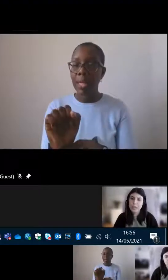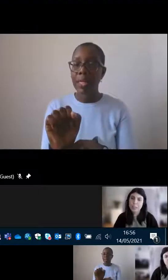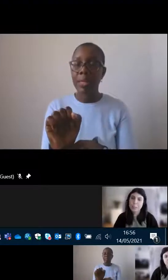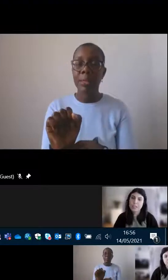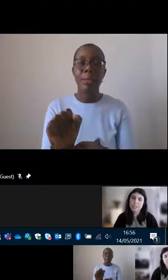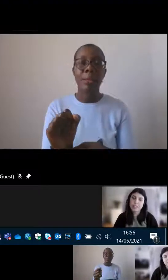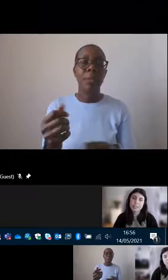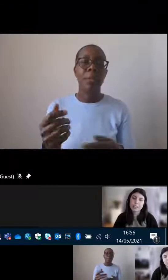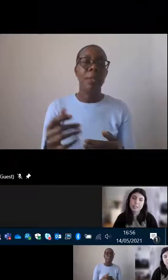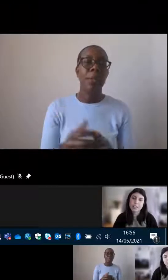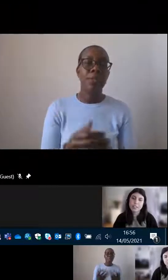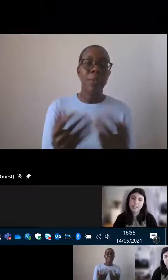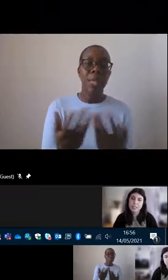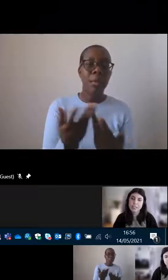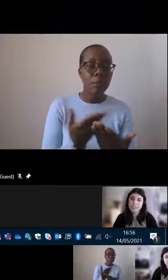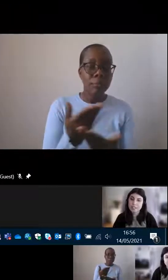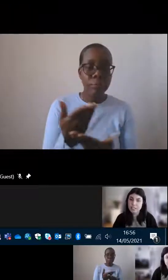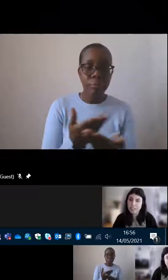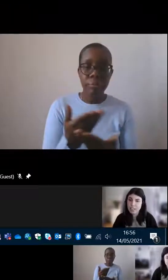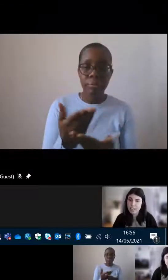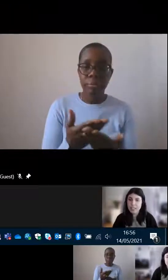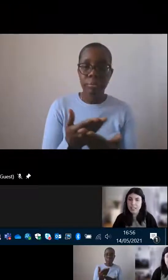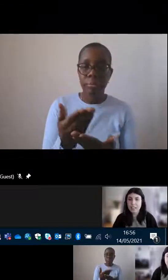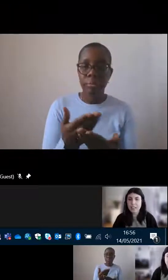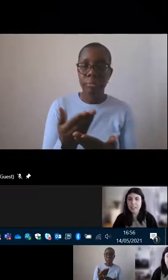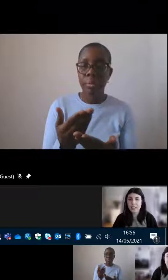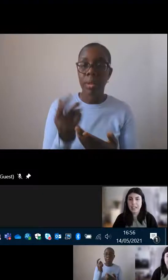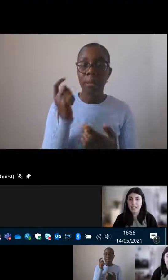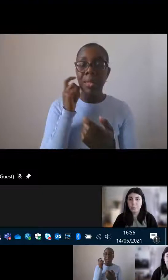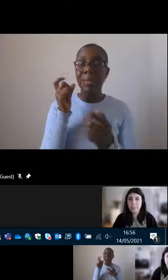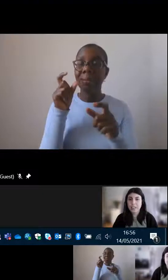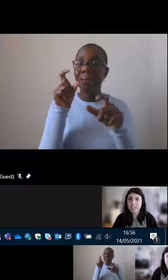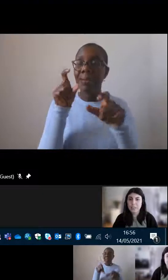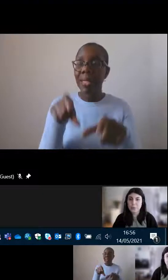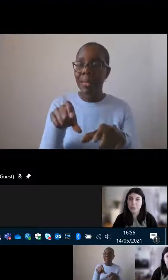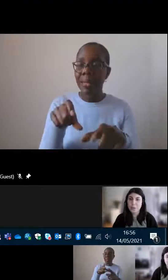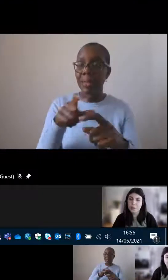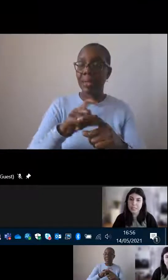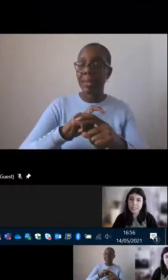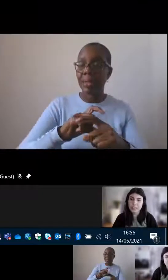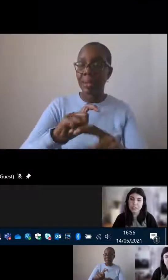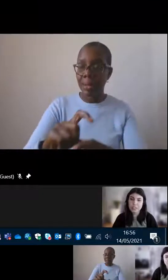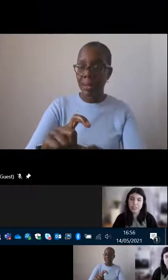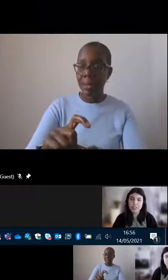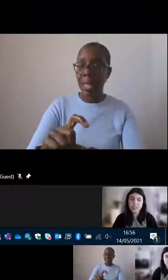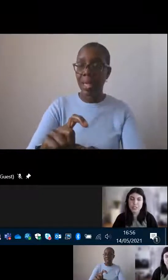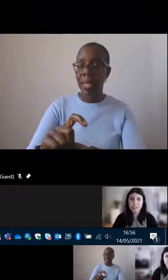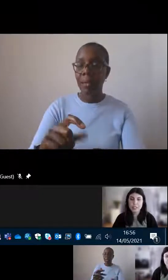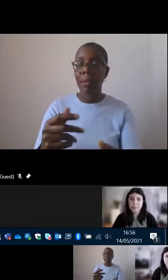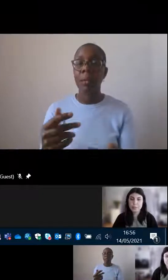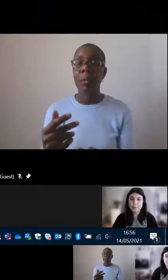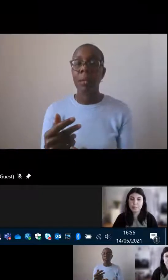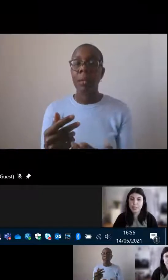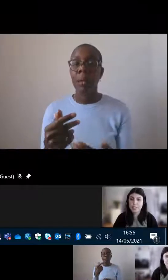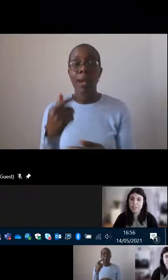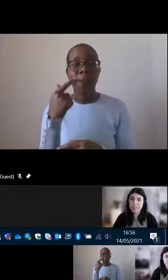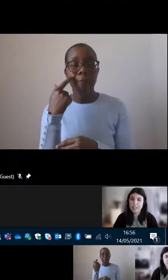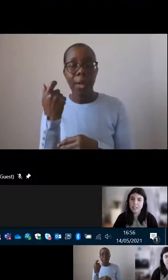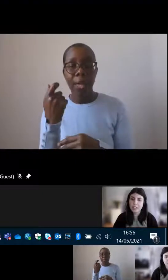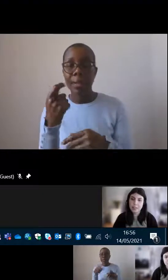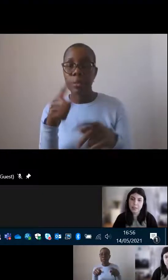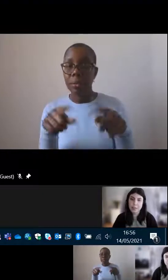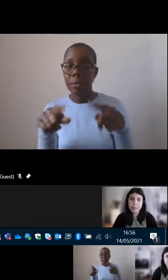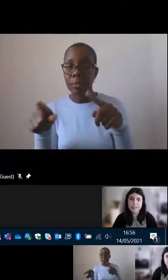They also help with sustaining tenancy, help with finding new accommodation, how